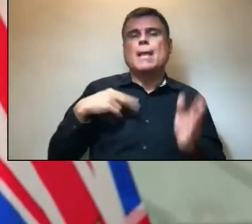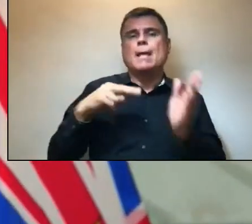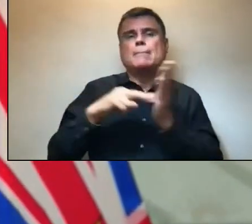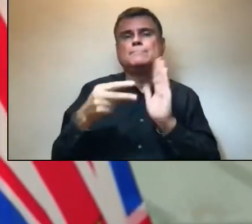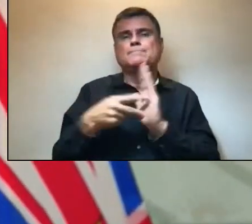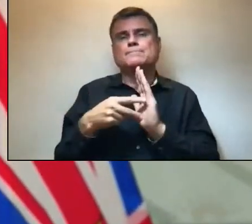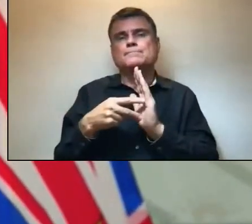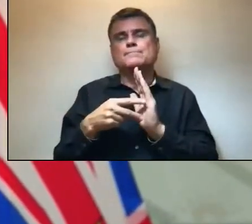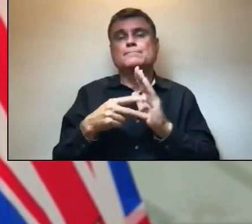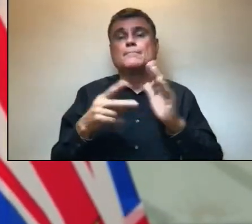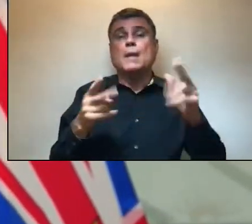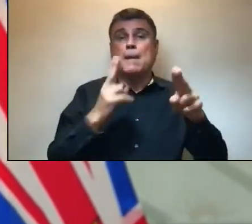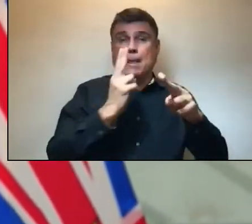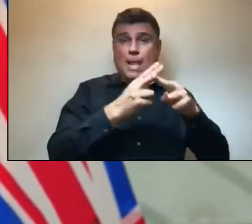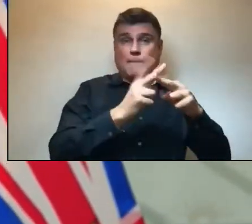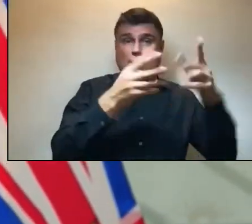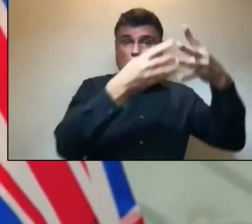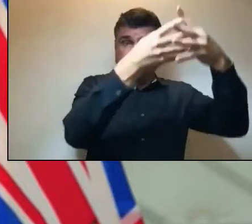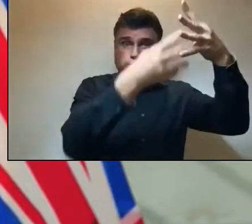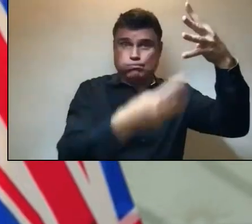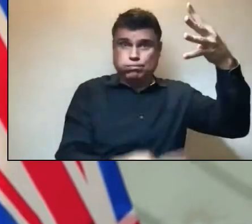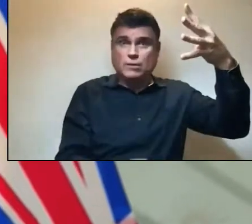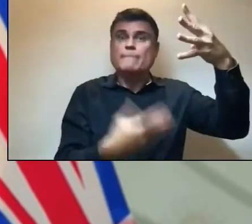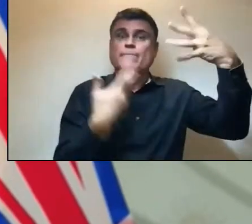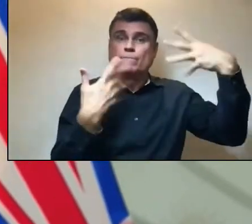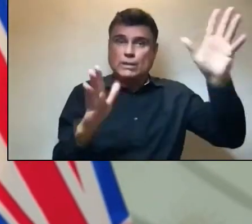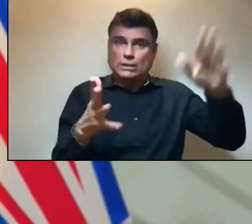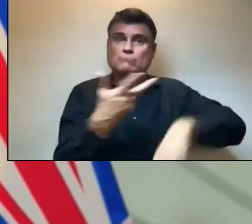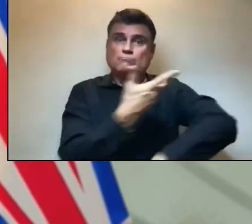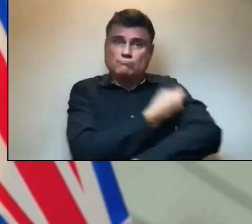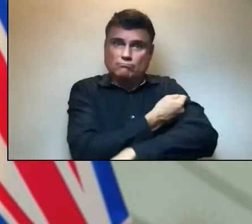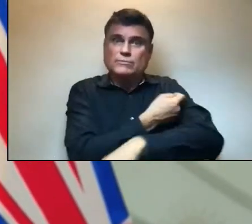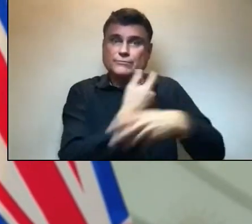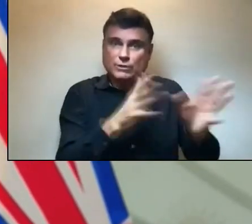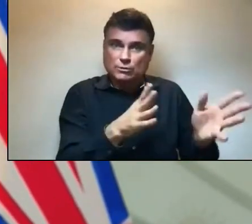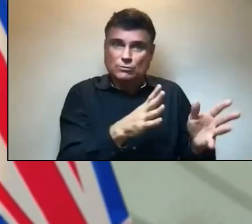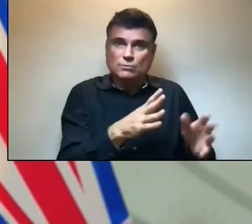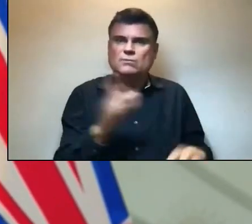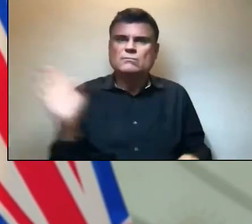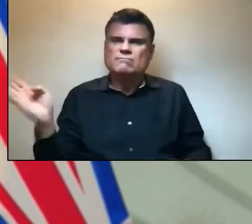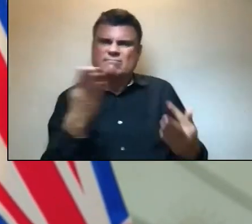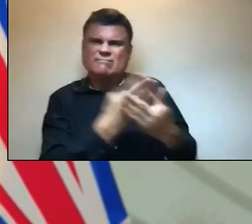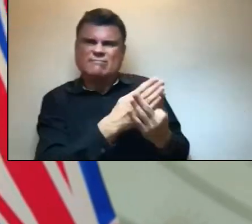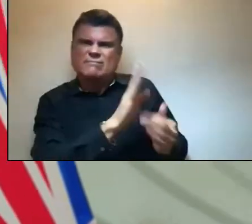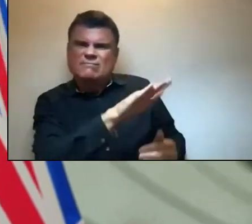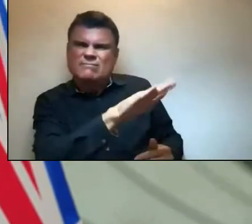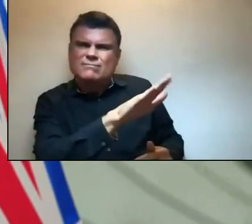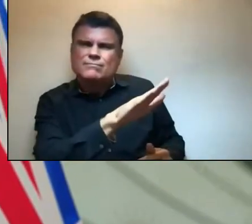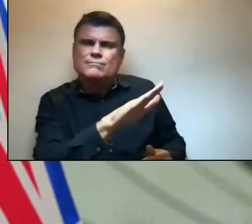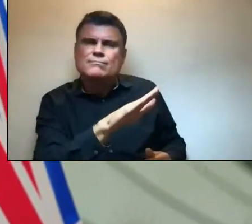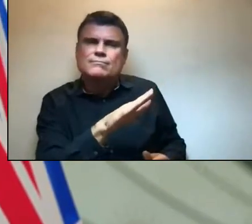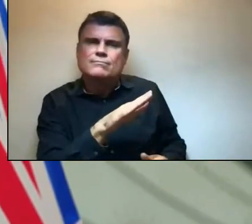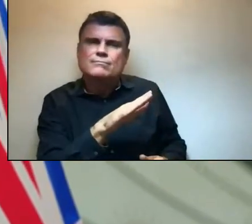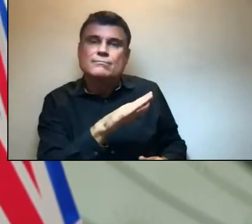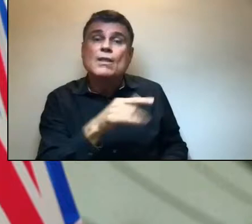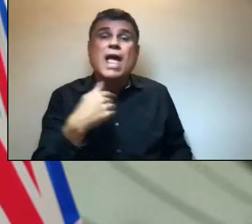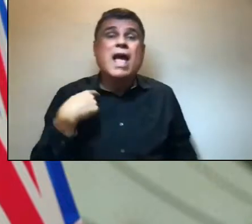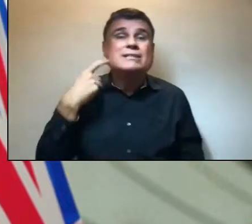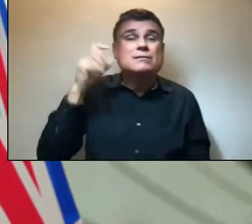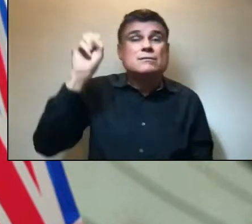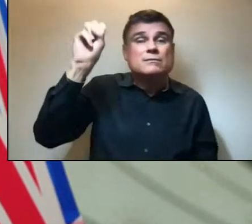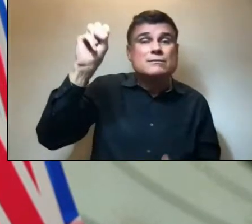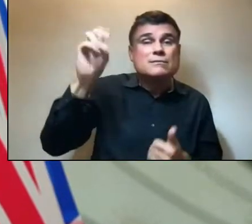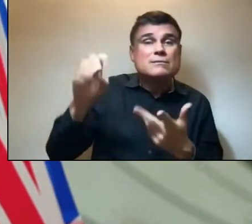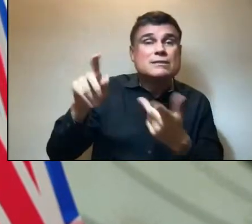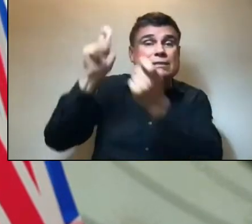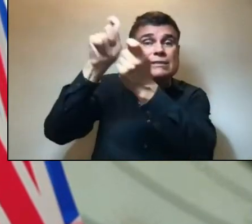I think that happens already. I mean, obviously, the reason we can give very precise numbers about the number of, say,